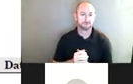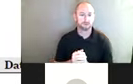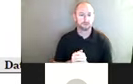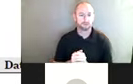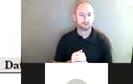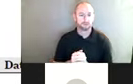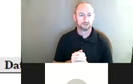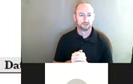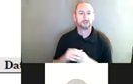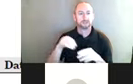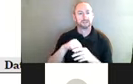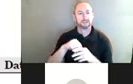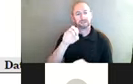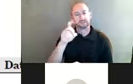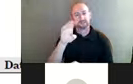within Excel for